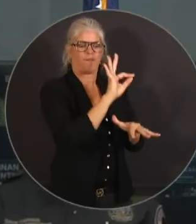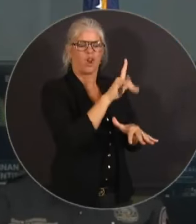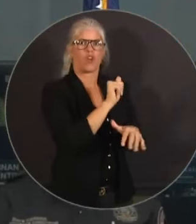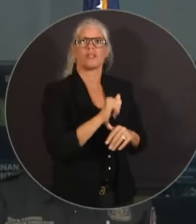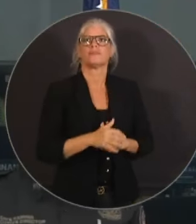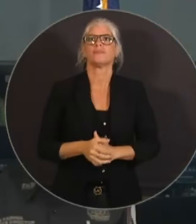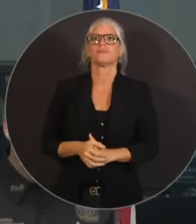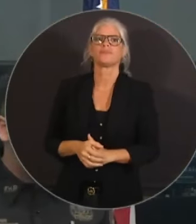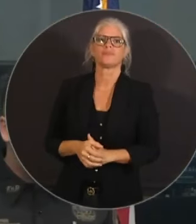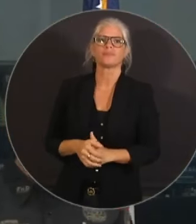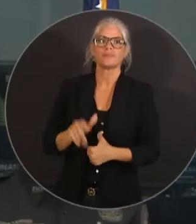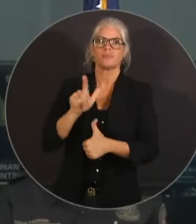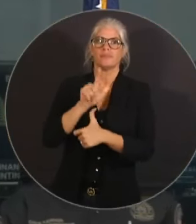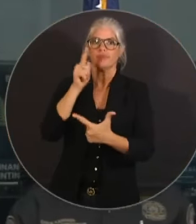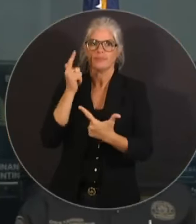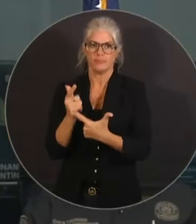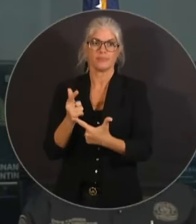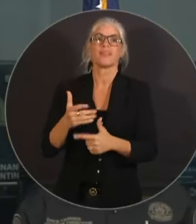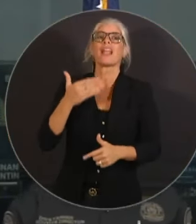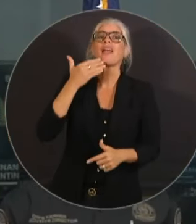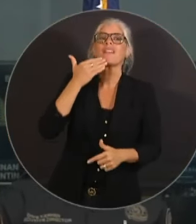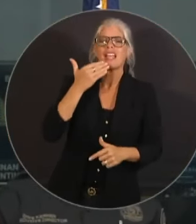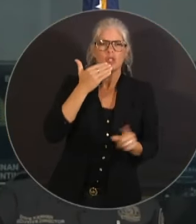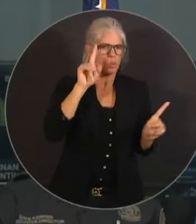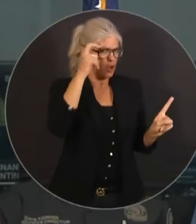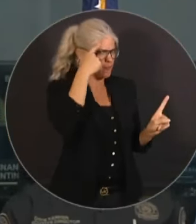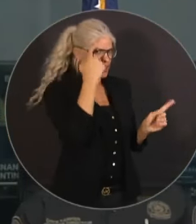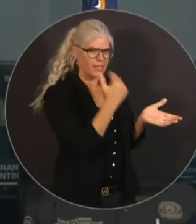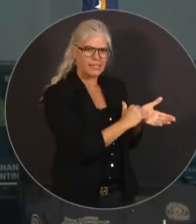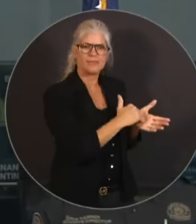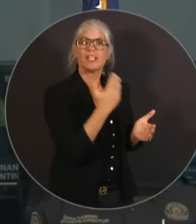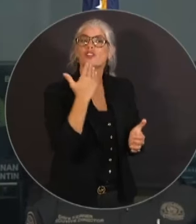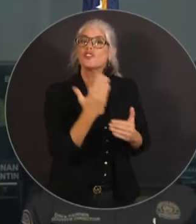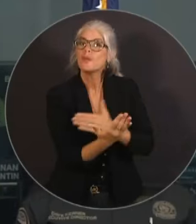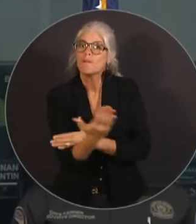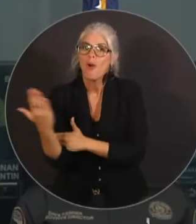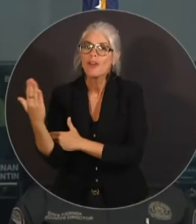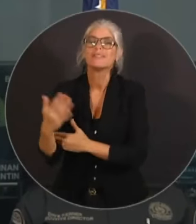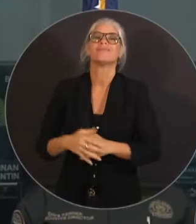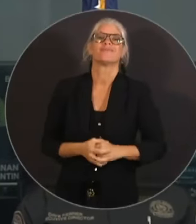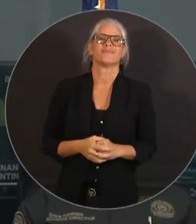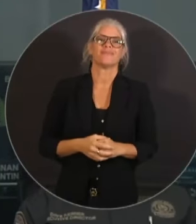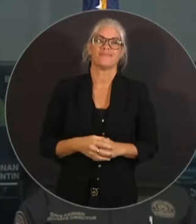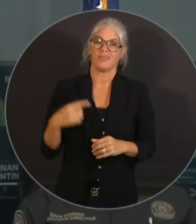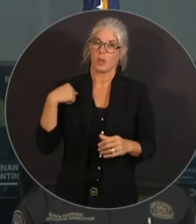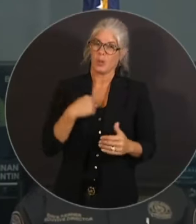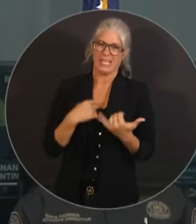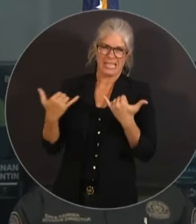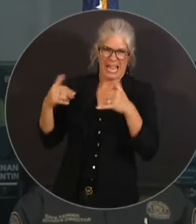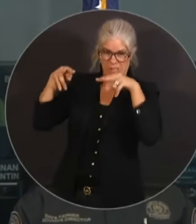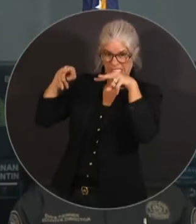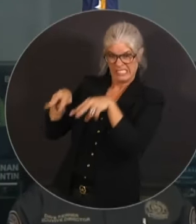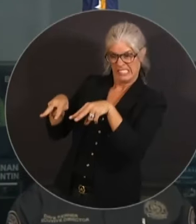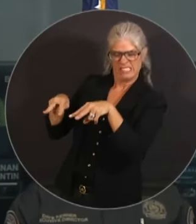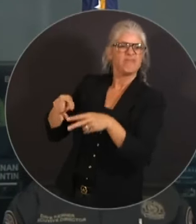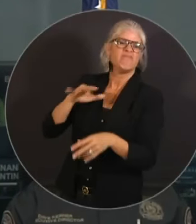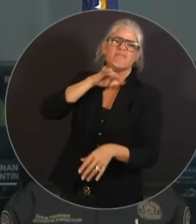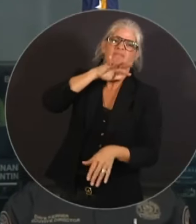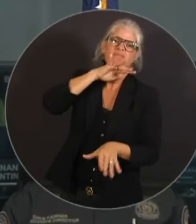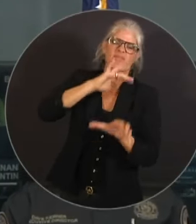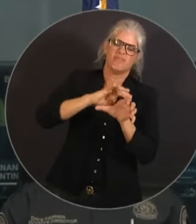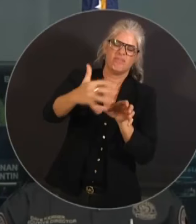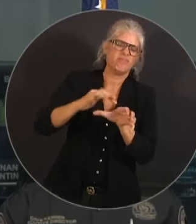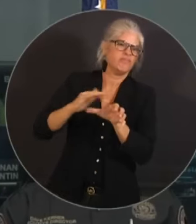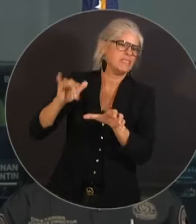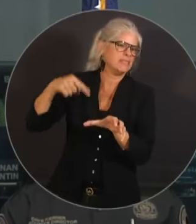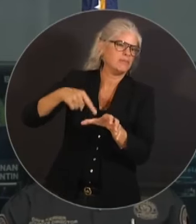Okay, thank you, Governor, for your continued leadership, and good morning. So we have been laser focused on the debris mission leading up to Hurricane